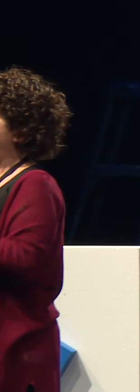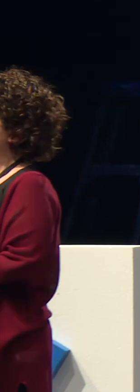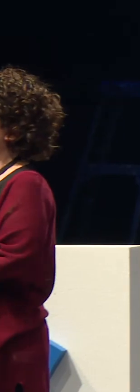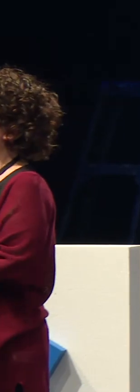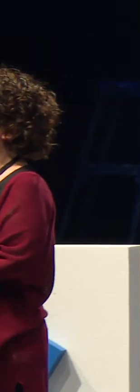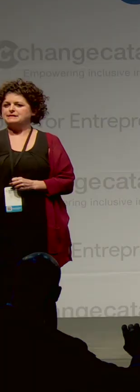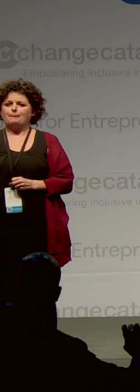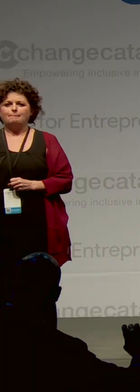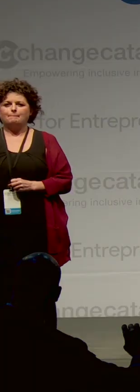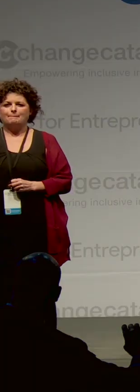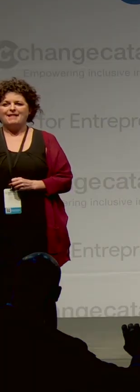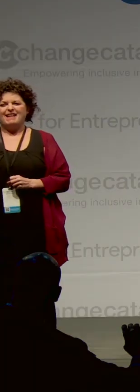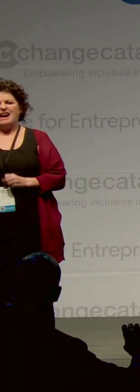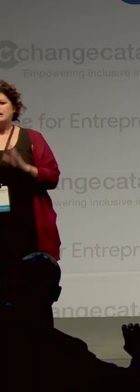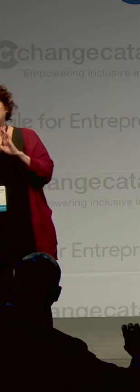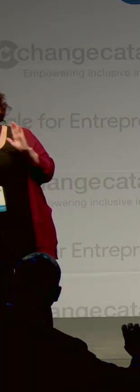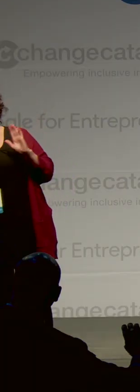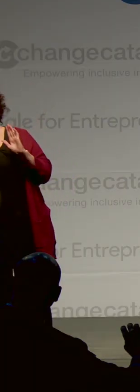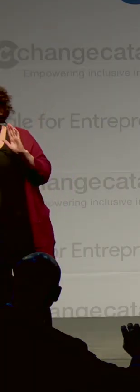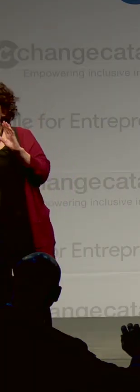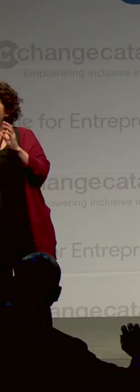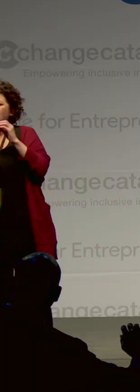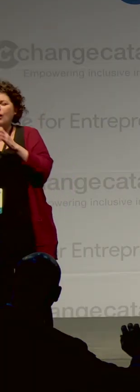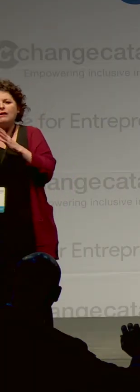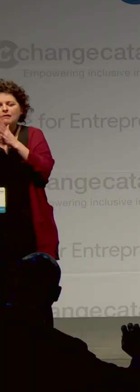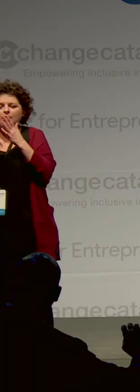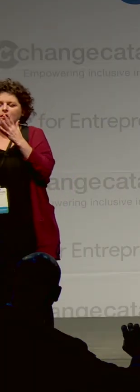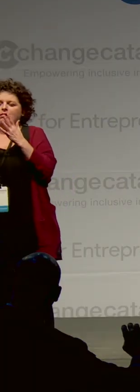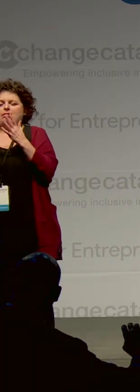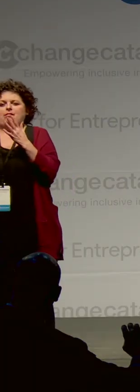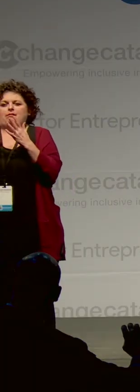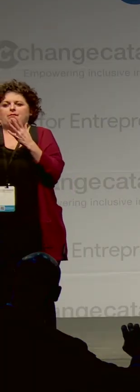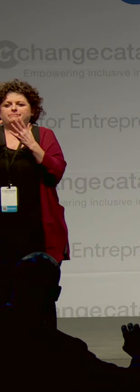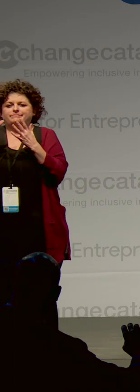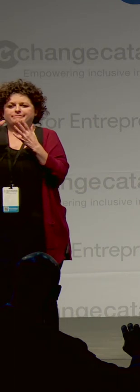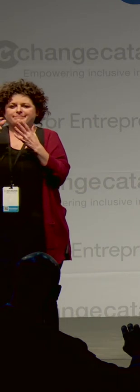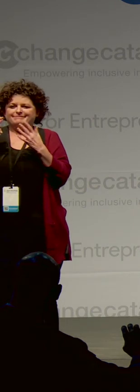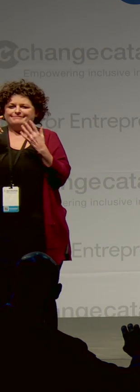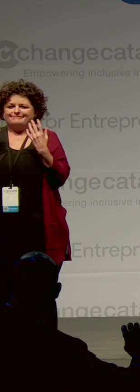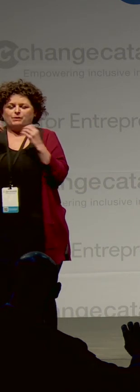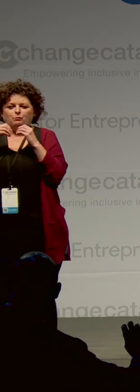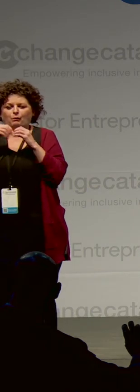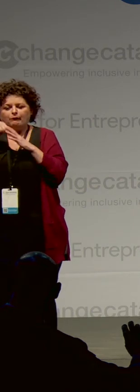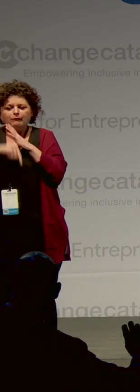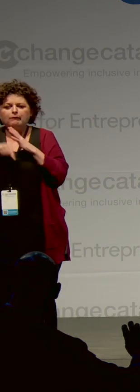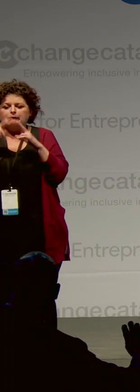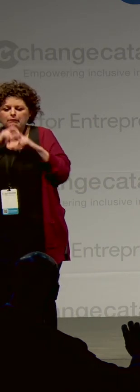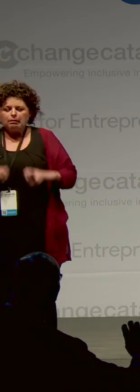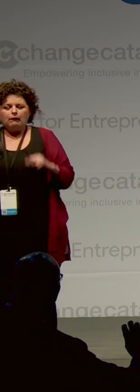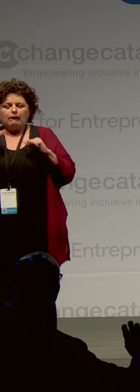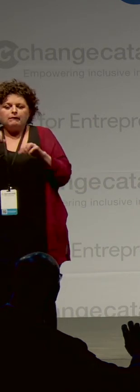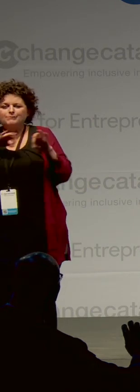and that's on one end. There's so many deeper levels of that we could go into, but I only got 10 minutes, so just wanted to focus on some